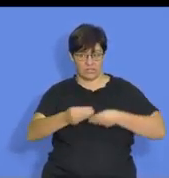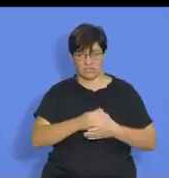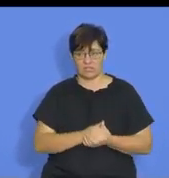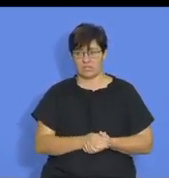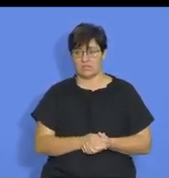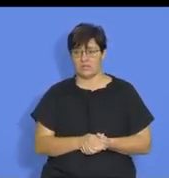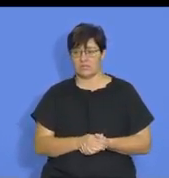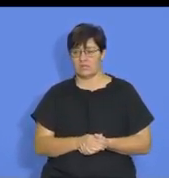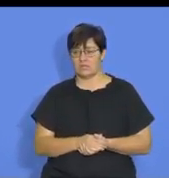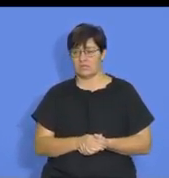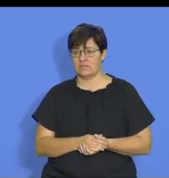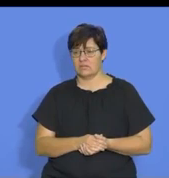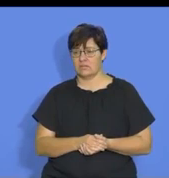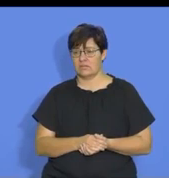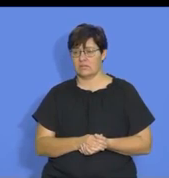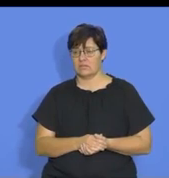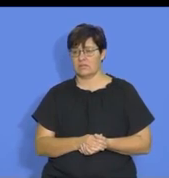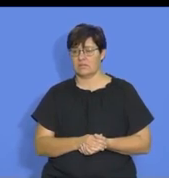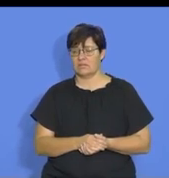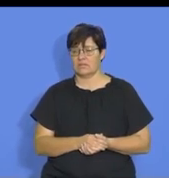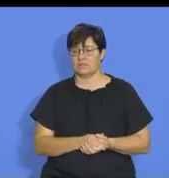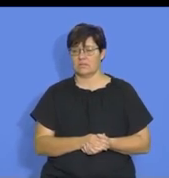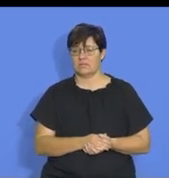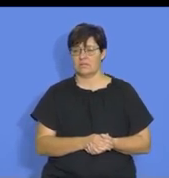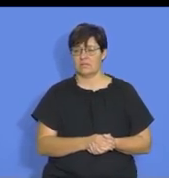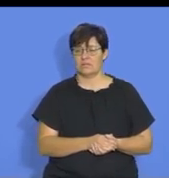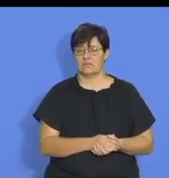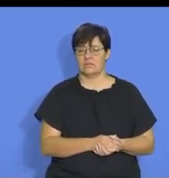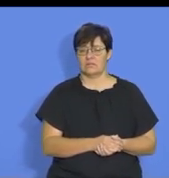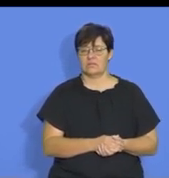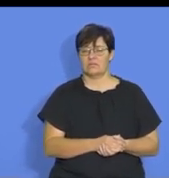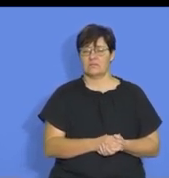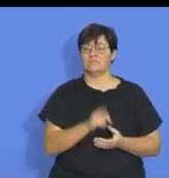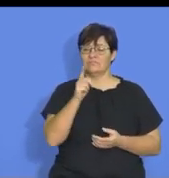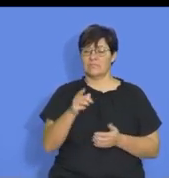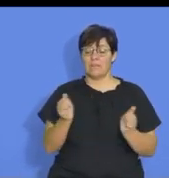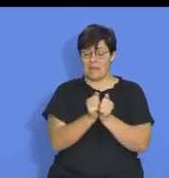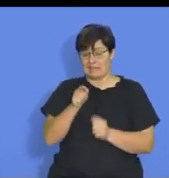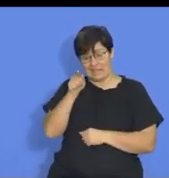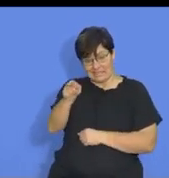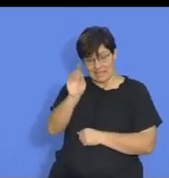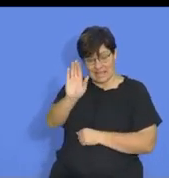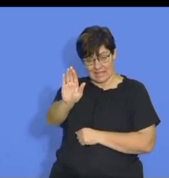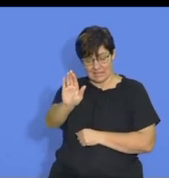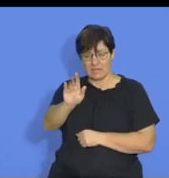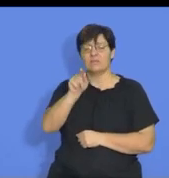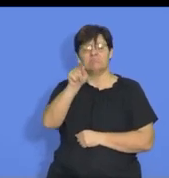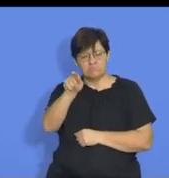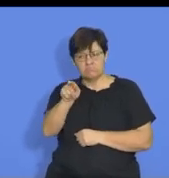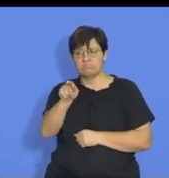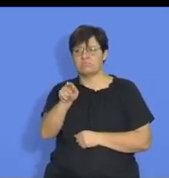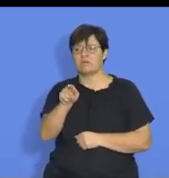at our fourth transaction. Let's just look at the fourth transaction. There we go.